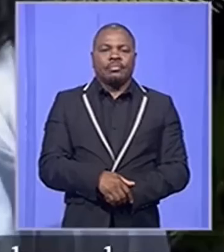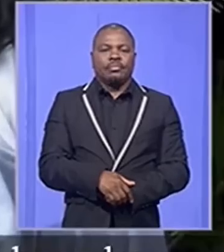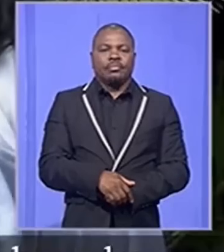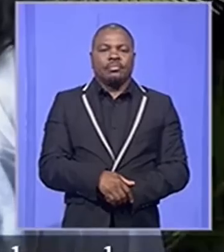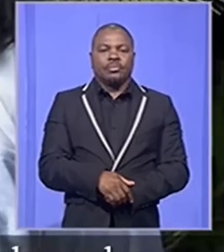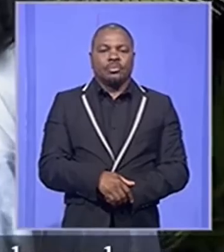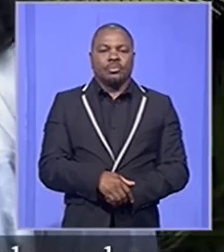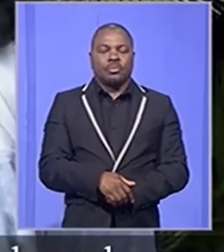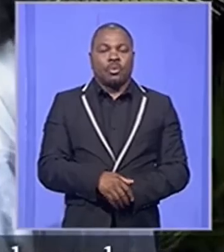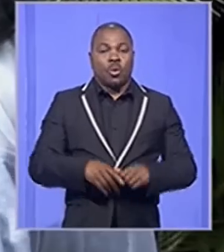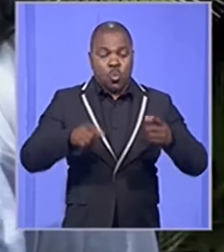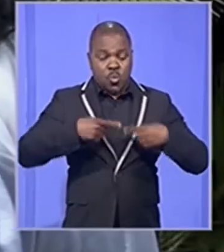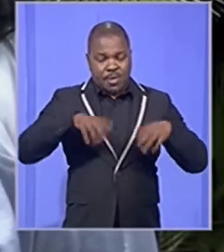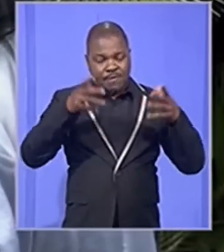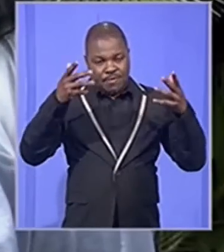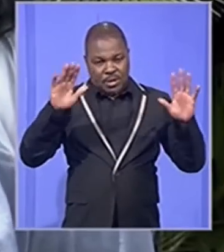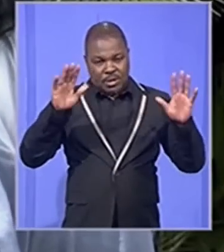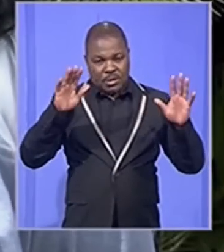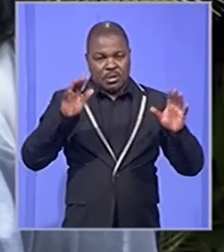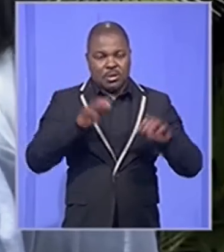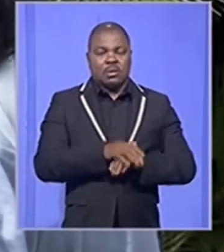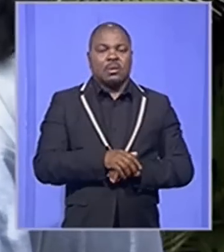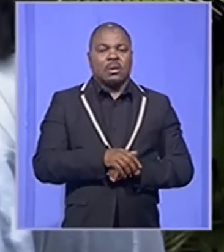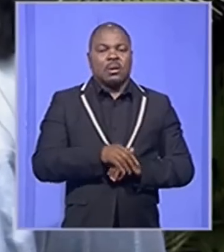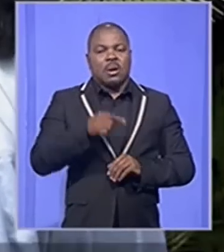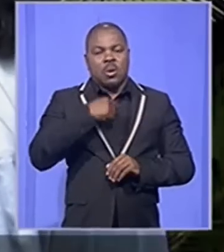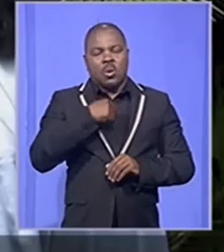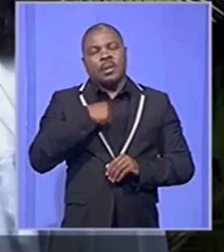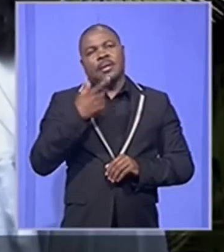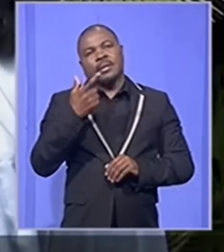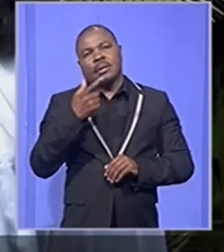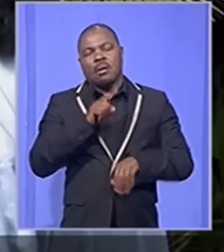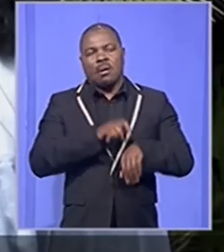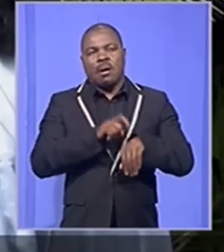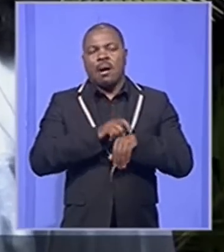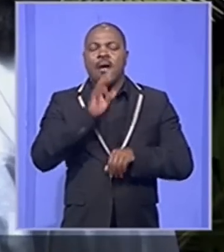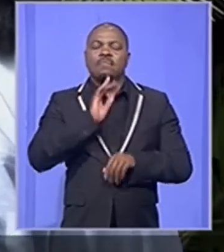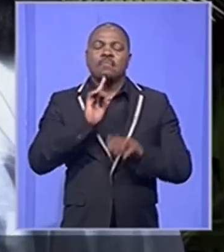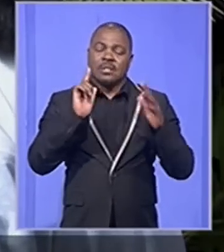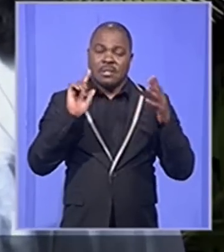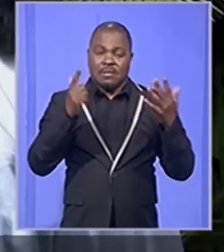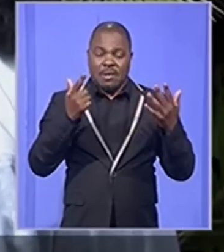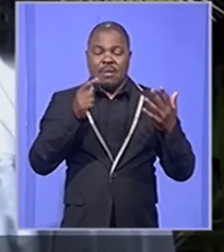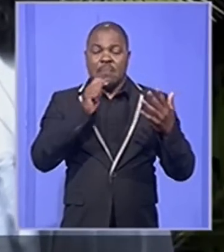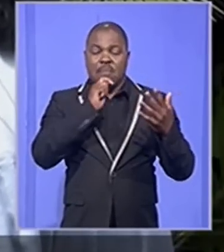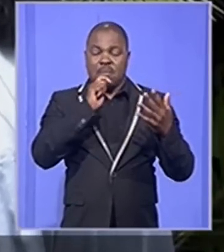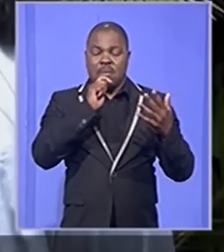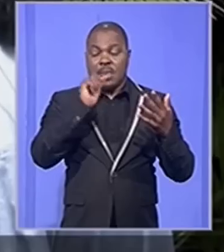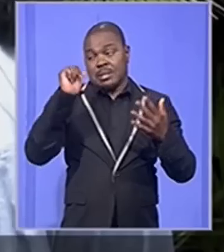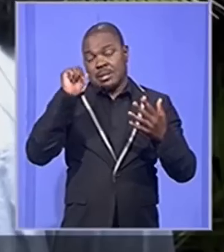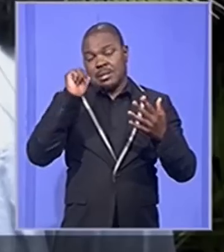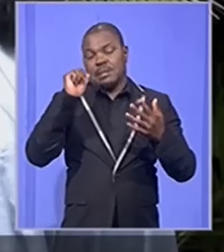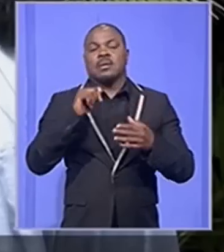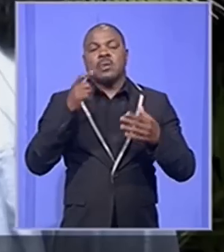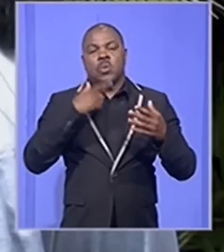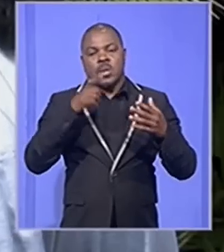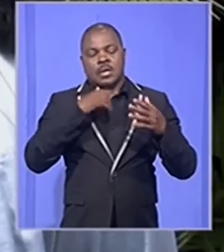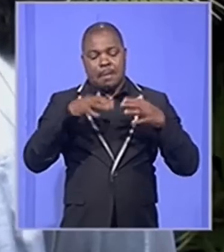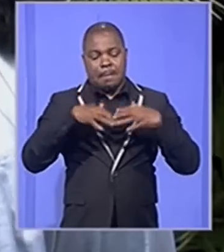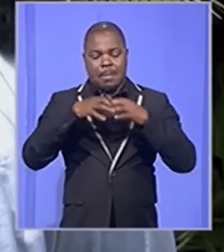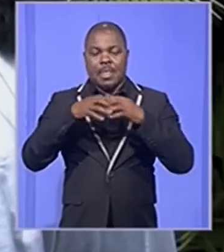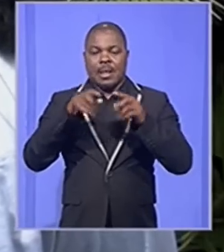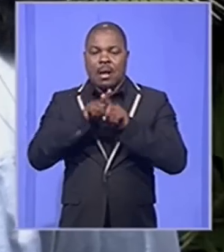We've set up a jog as early as 7:30 in the morning yesterday, and it's